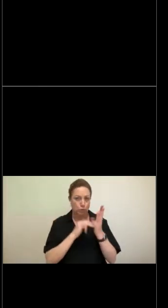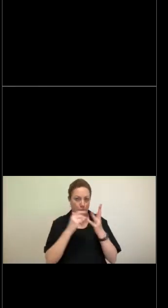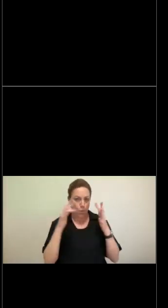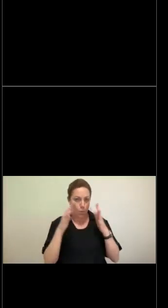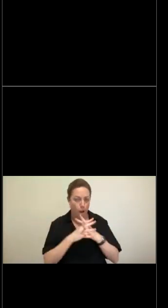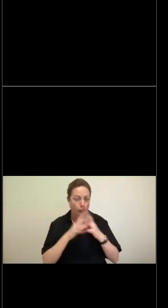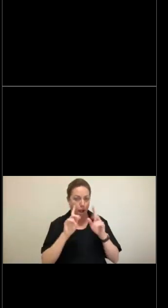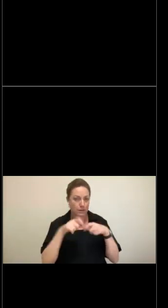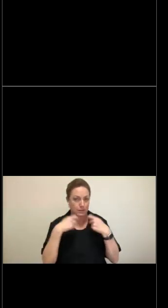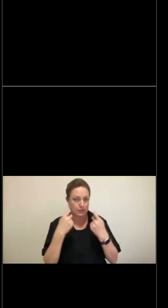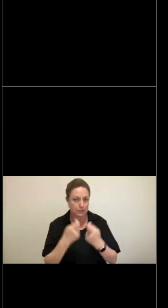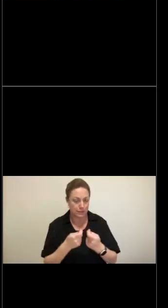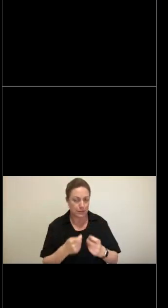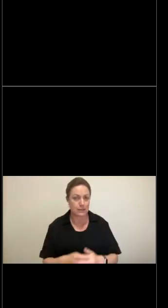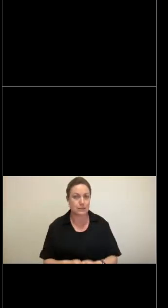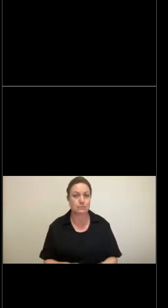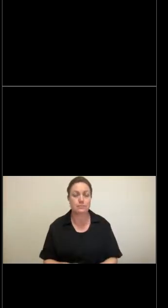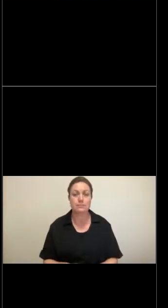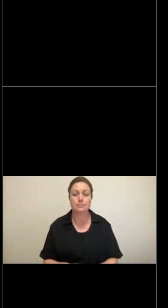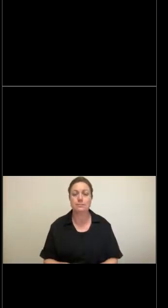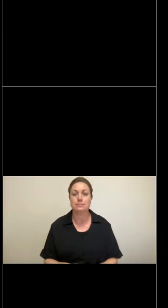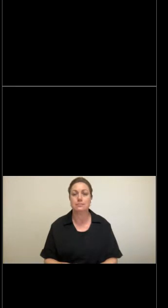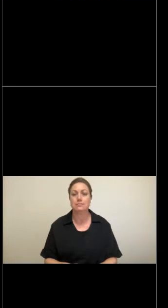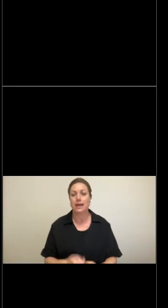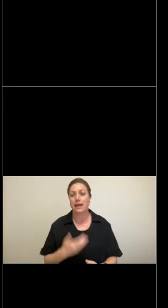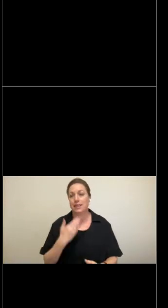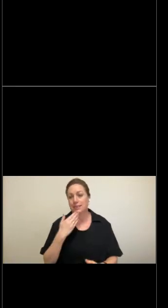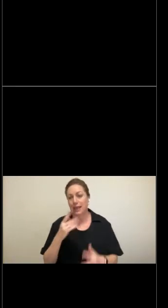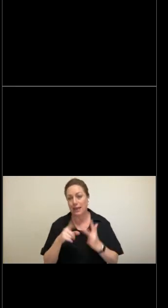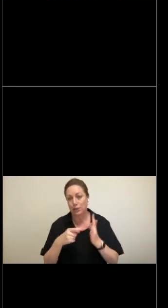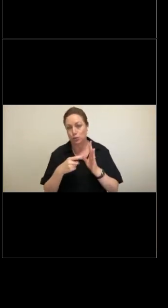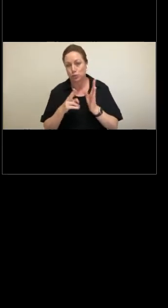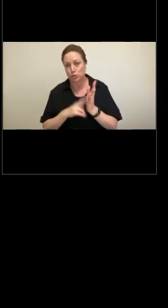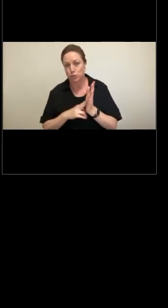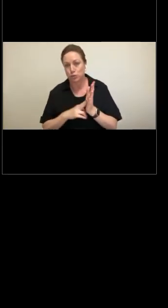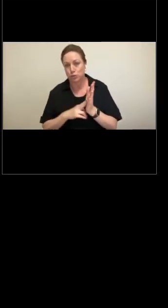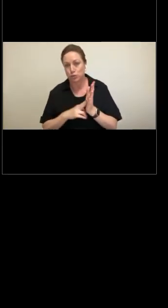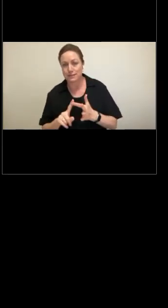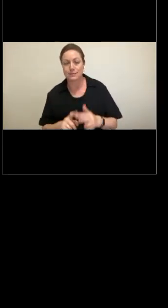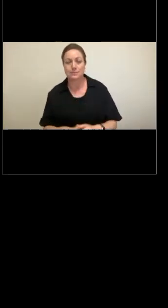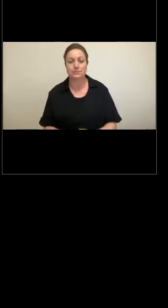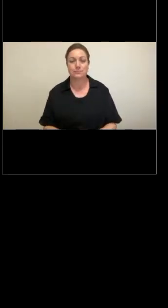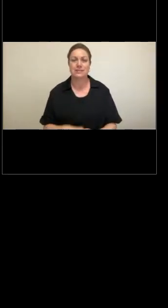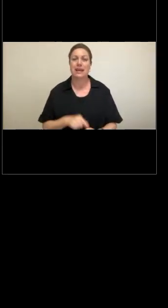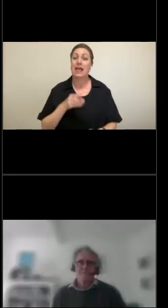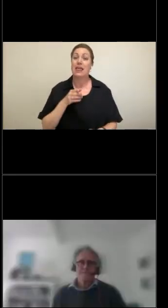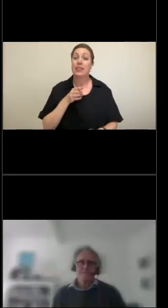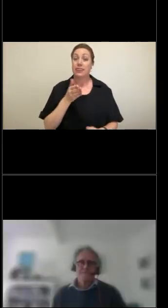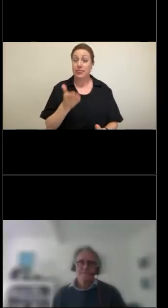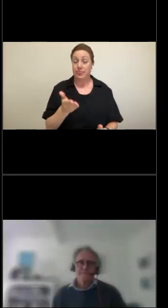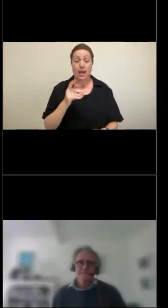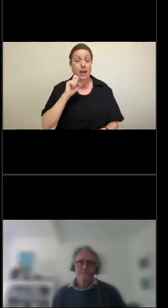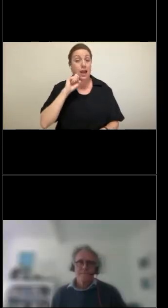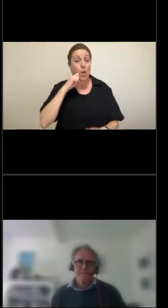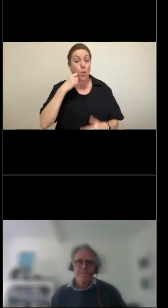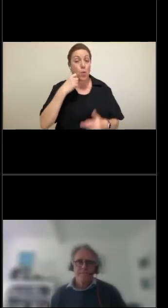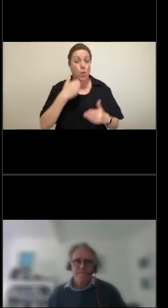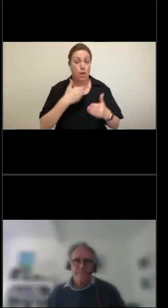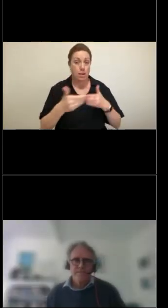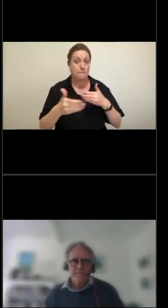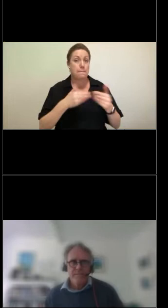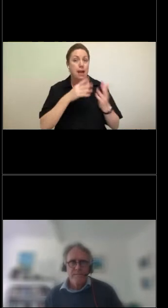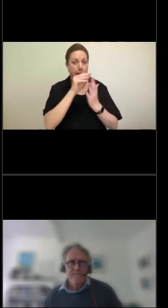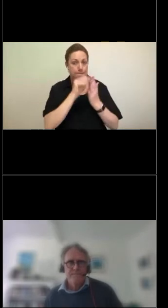hosting the session today, thank you Jane, and managing the application process for the EOI. So I'm going